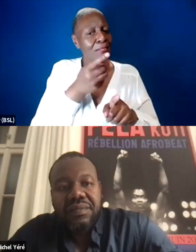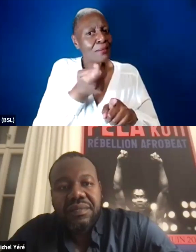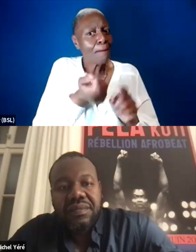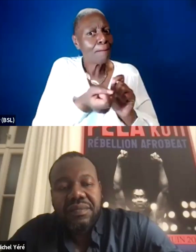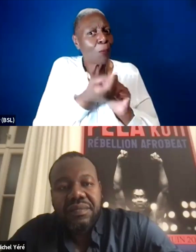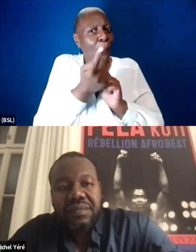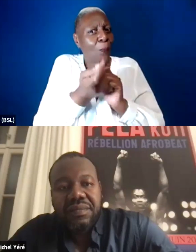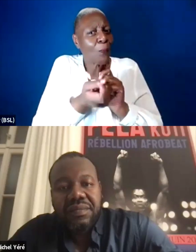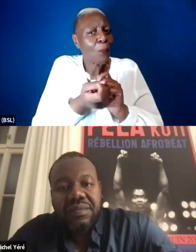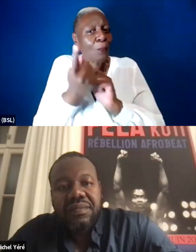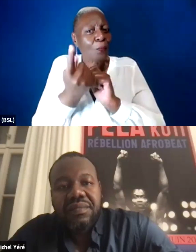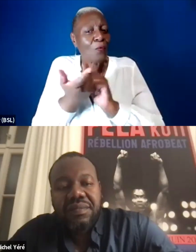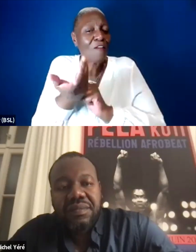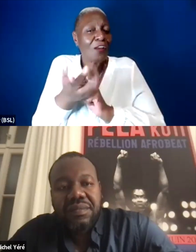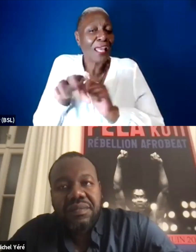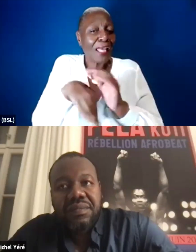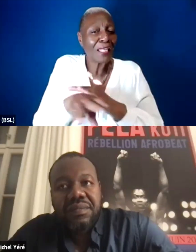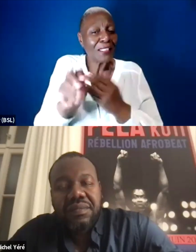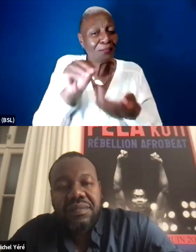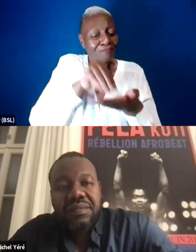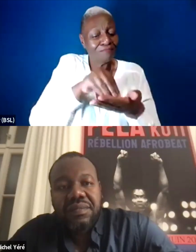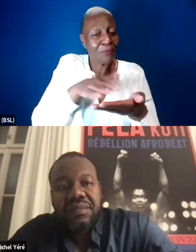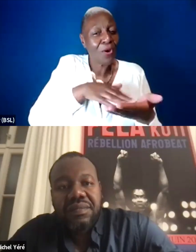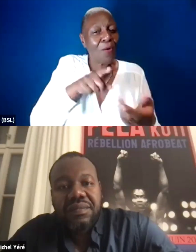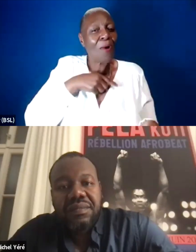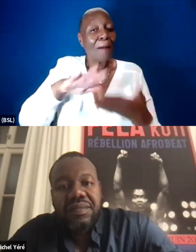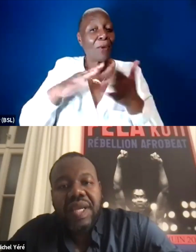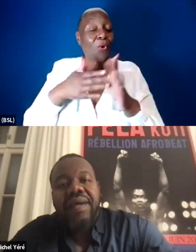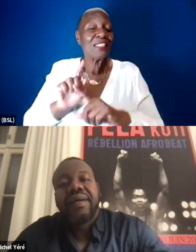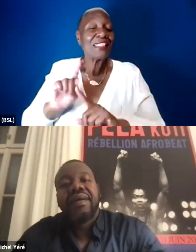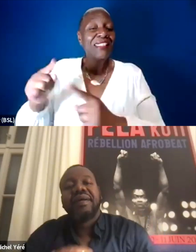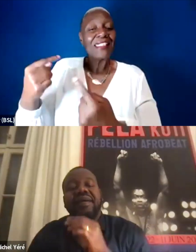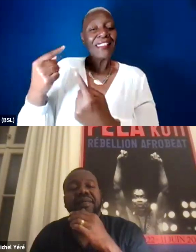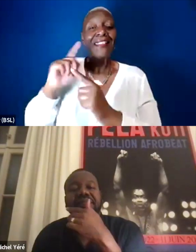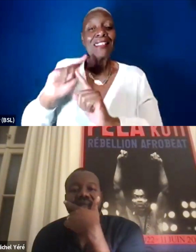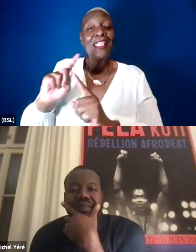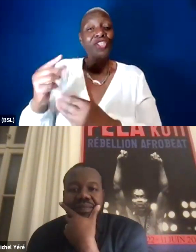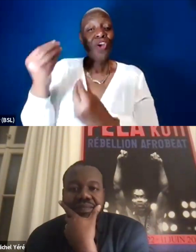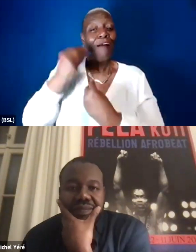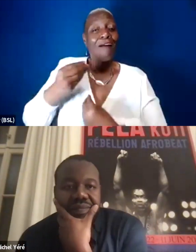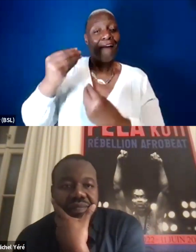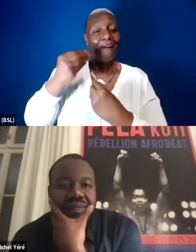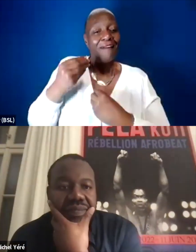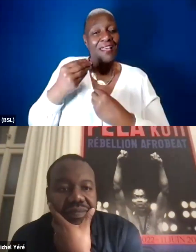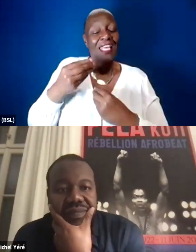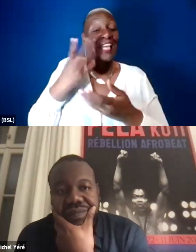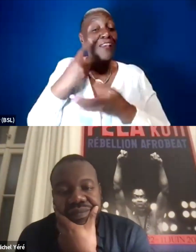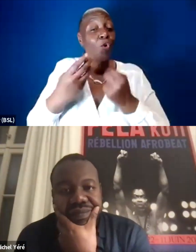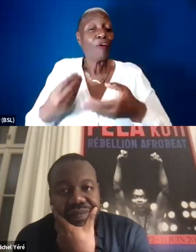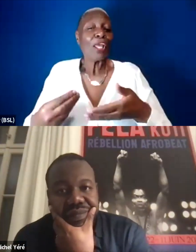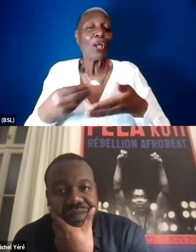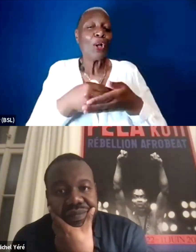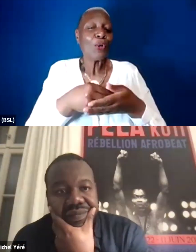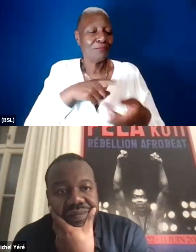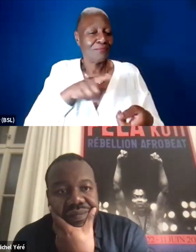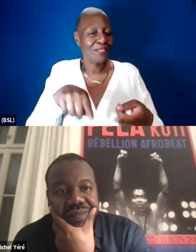in his poems. And this is likely because of the teacher that he had. And if you're including flourishes, you're including it to show that